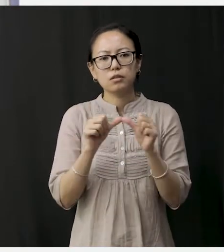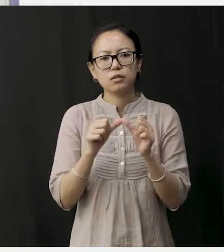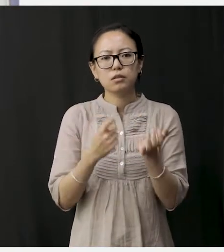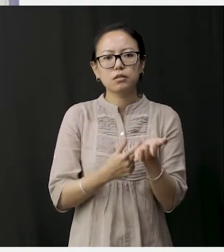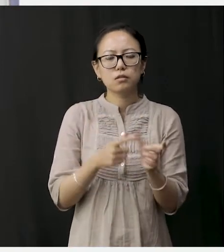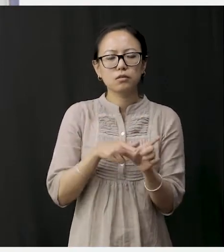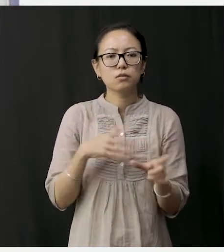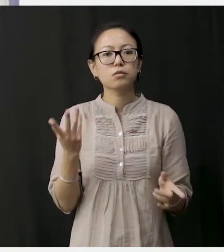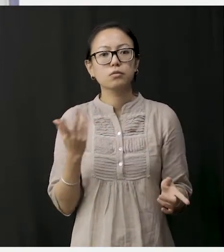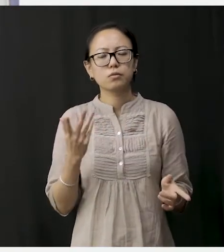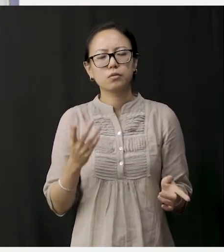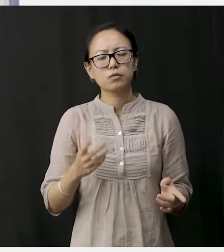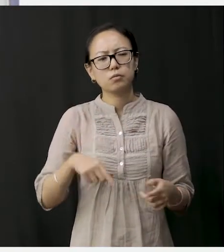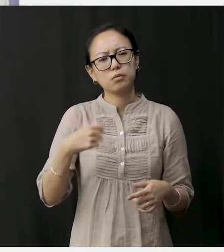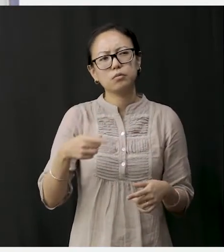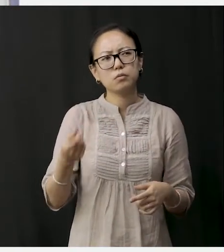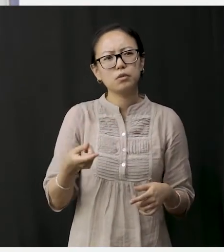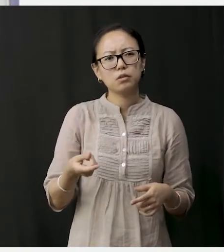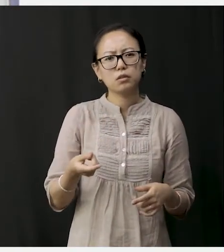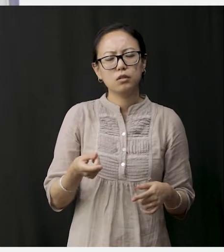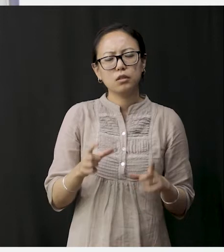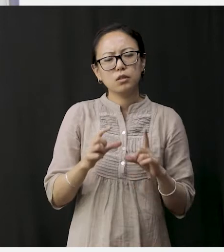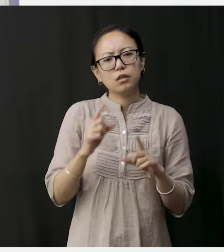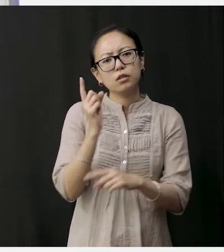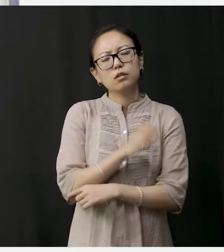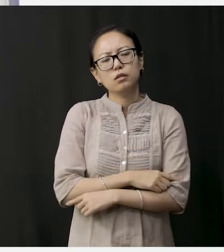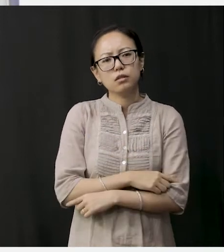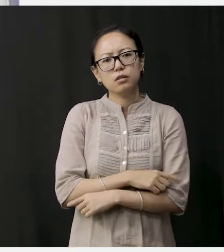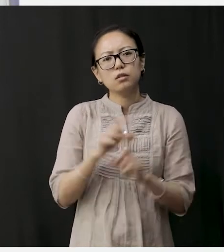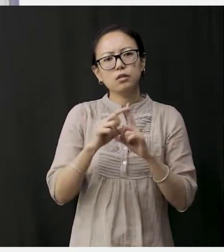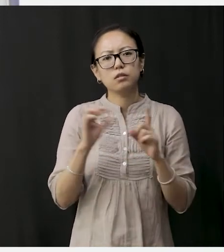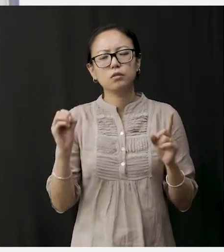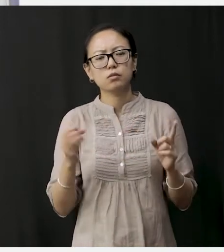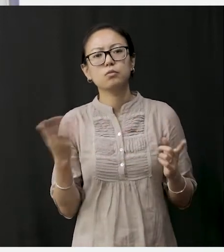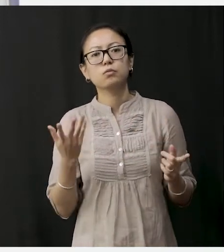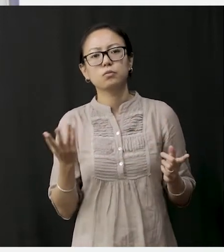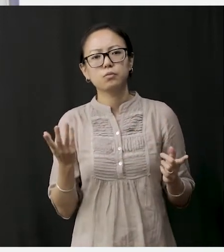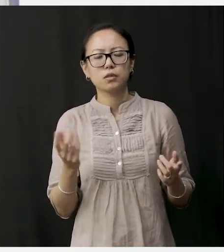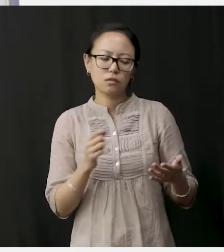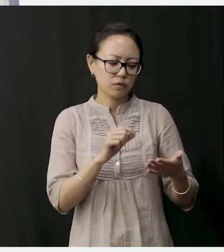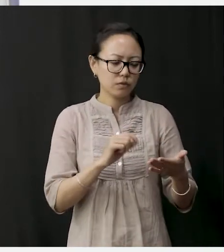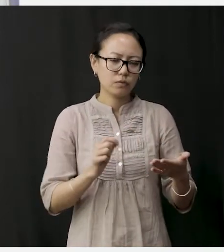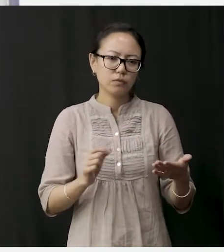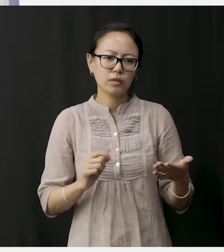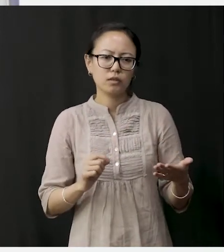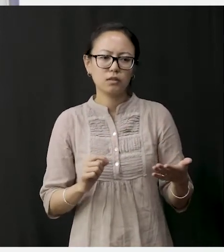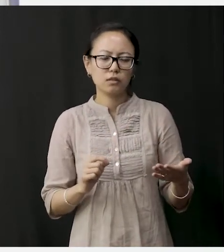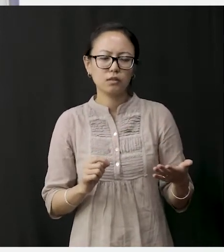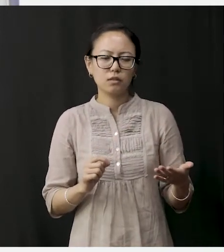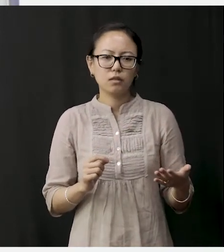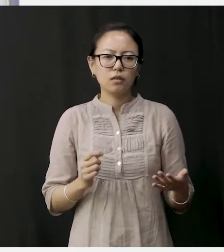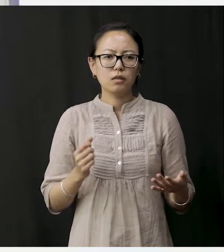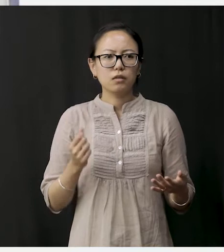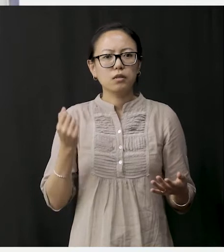yourself, okay? About your feelings, about your thoughts, or it could be about some special day